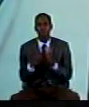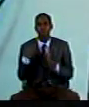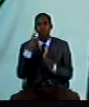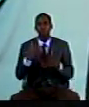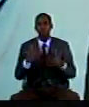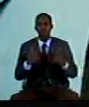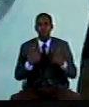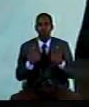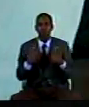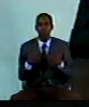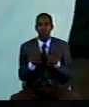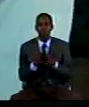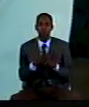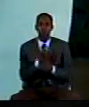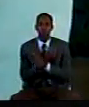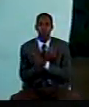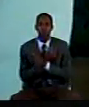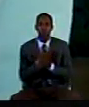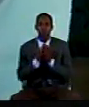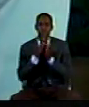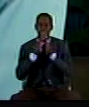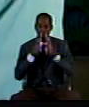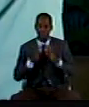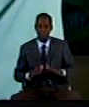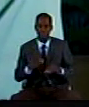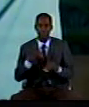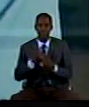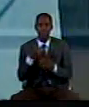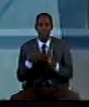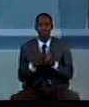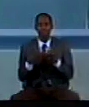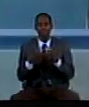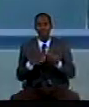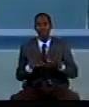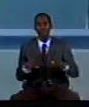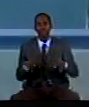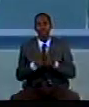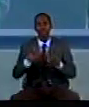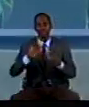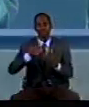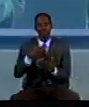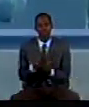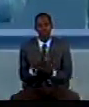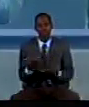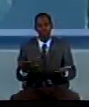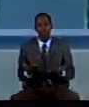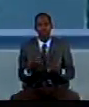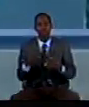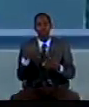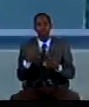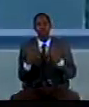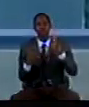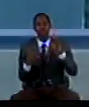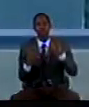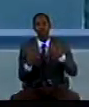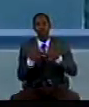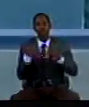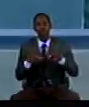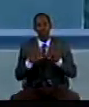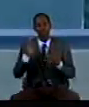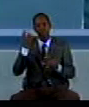this land, that having stepped your feet into Taraba State, the 16 local government and 2 special development